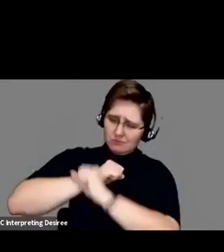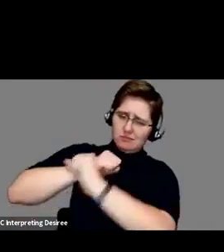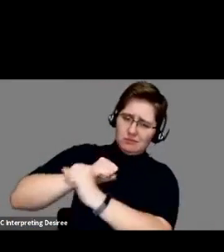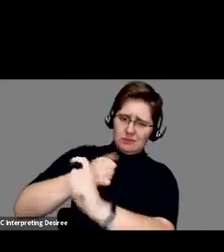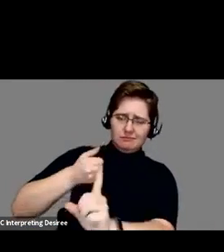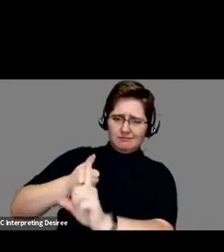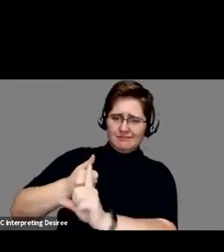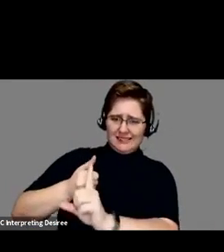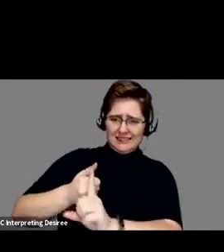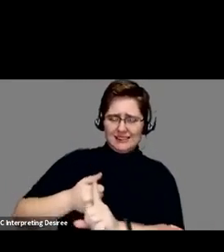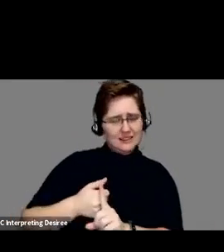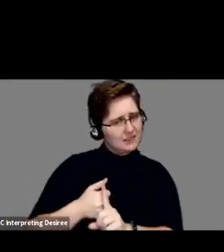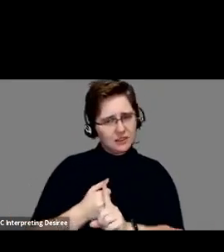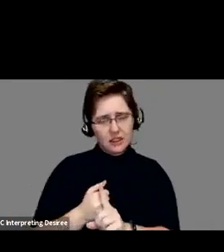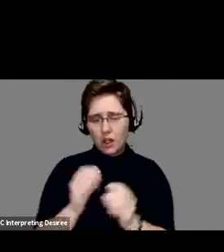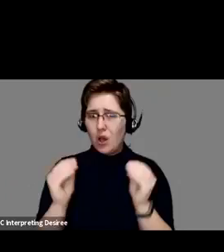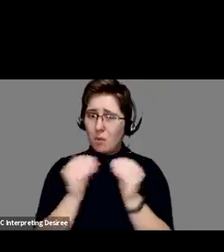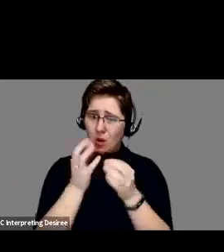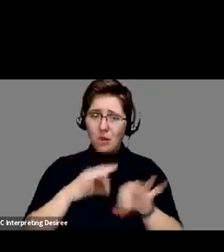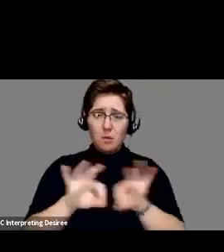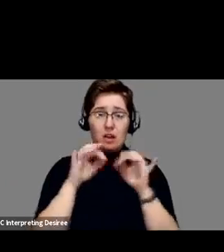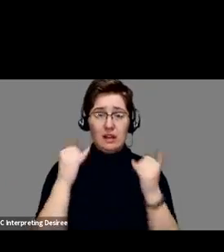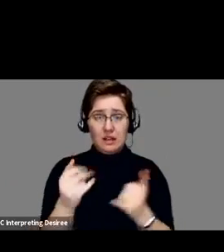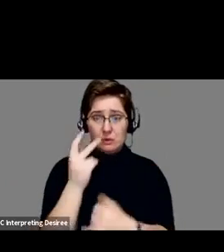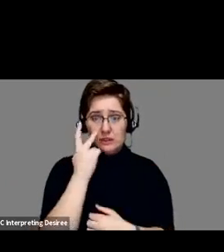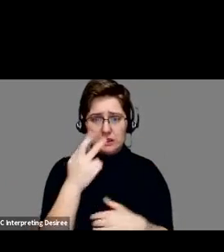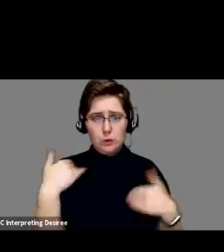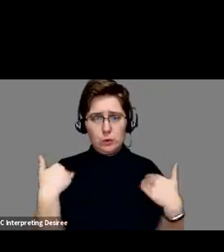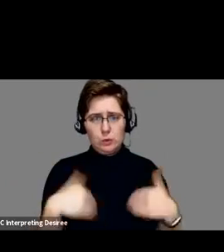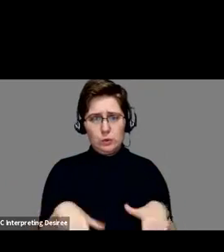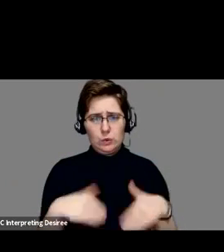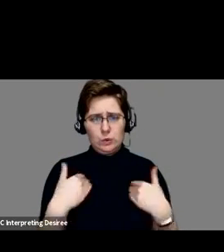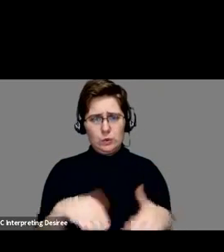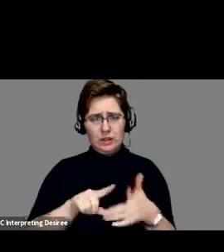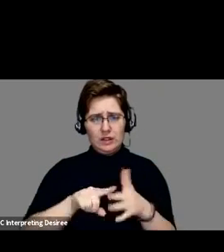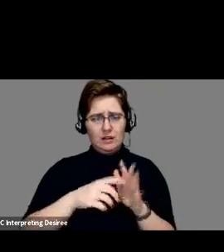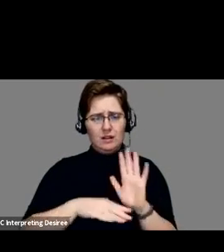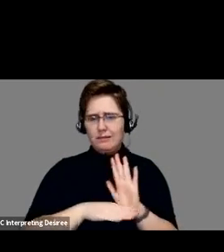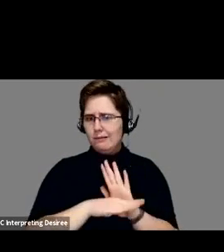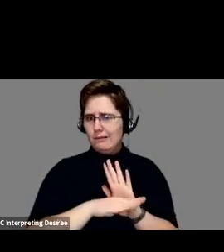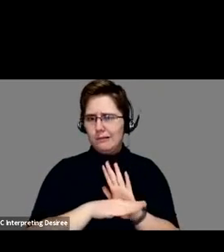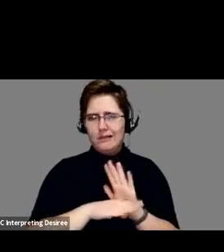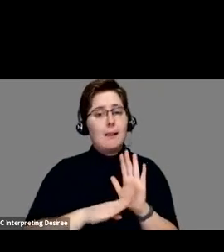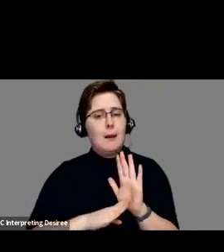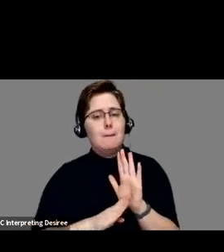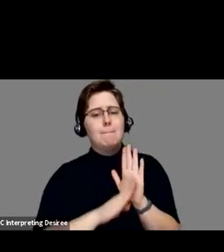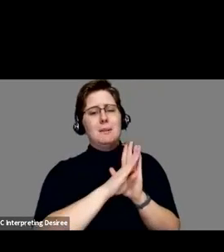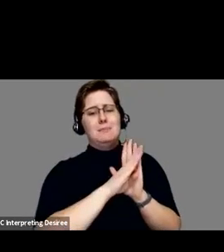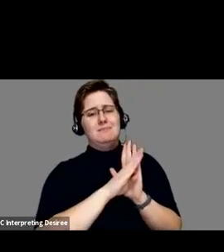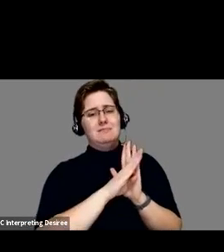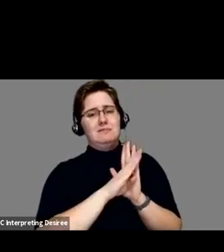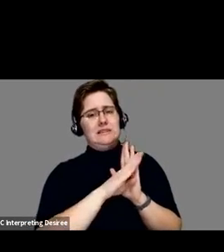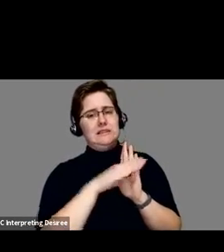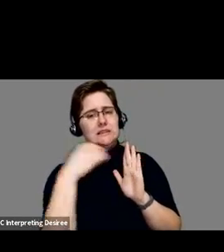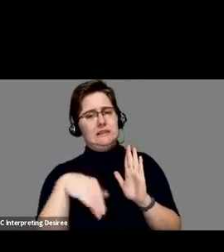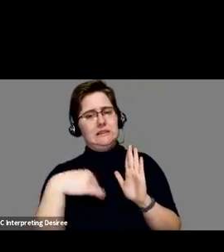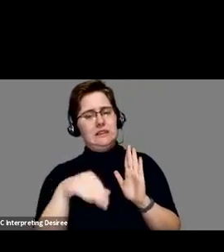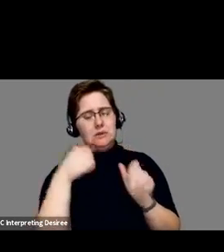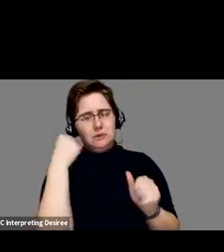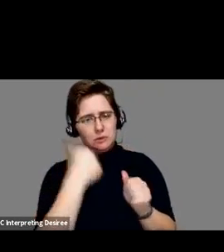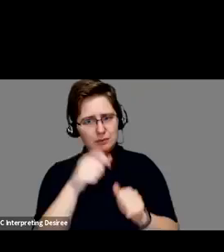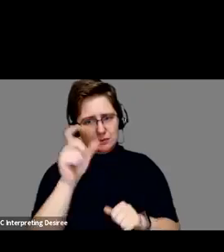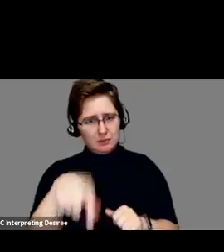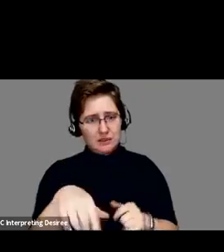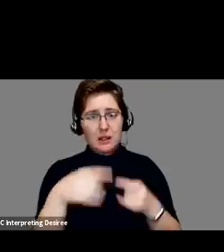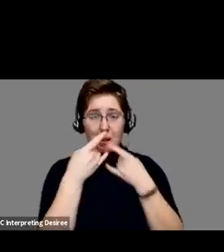It's more important now as we see how steep this curve is going up with new cases to remember that